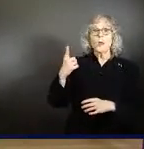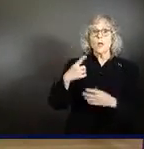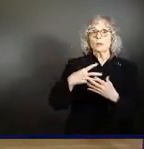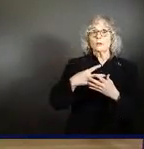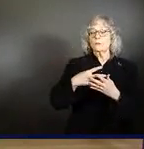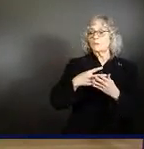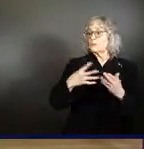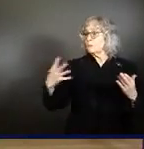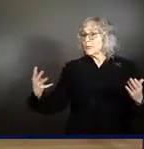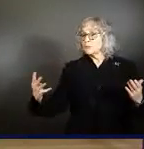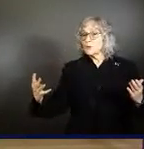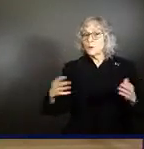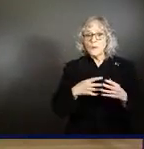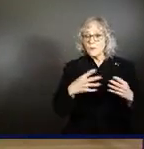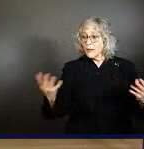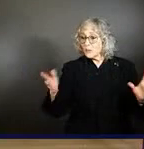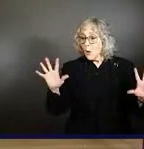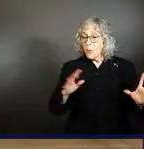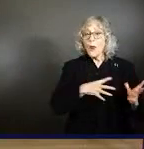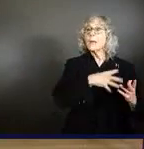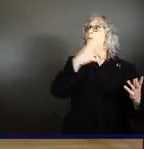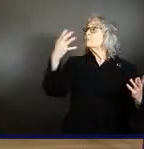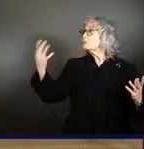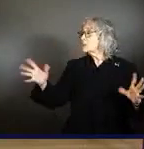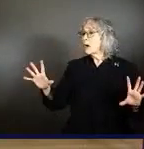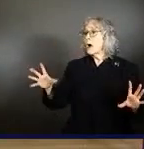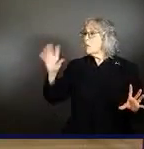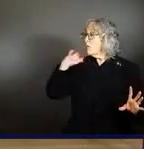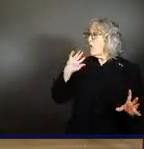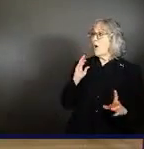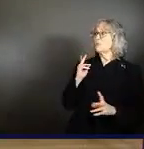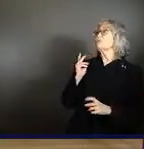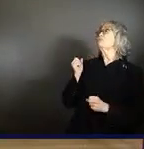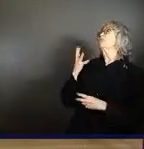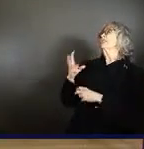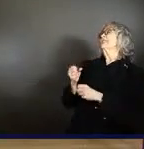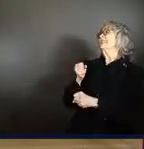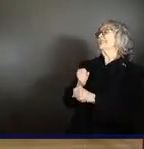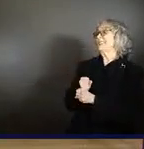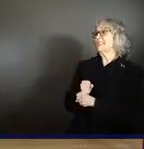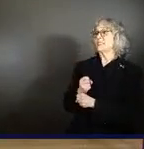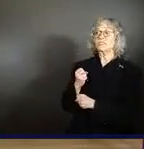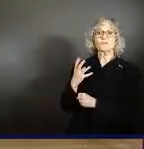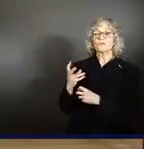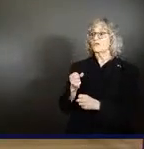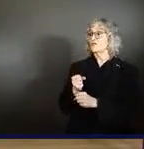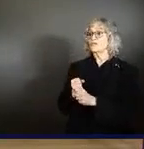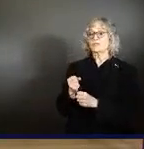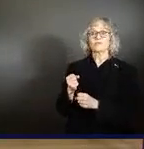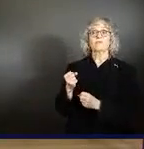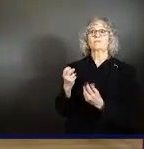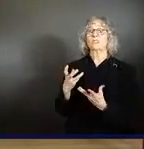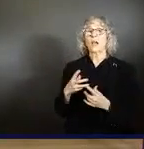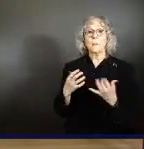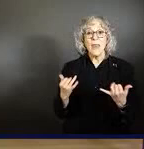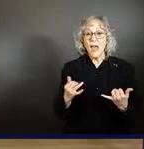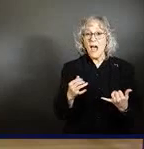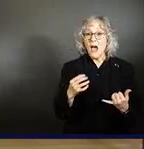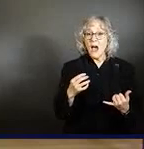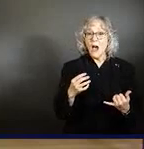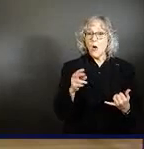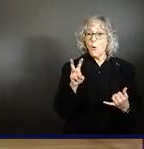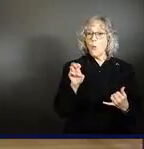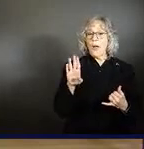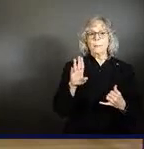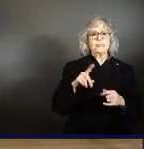in one day, these things, with previous instruments, they took like years, like tens of years even for some instruments. But now Webb, it's so stable, it